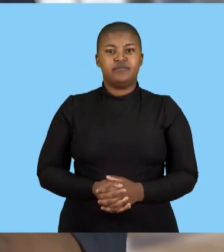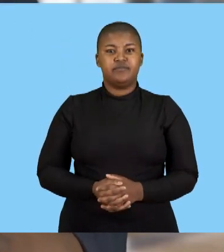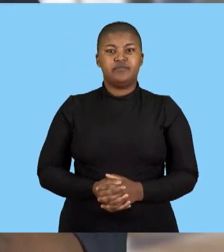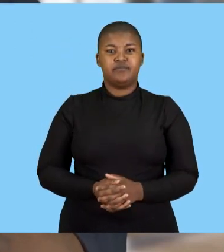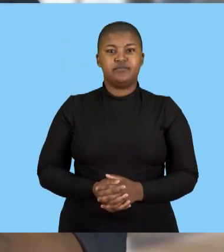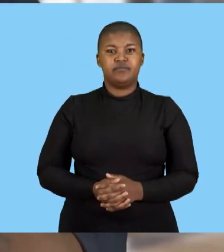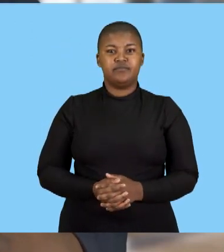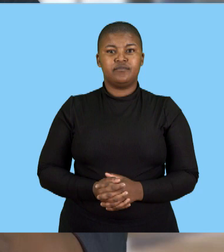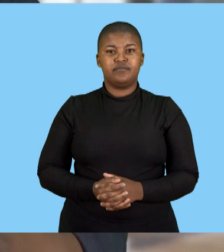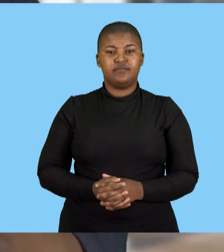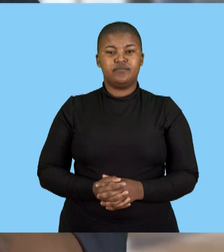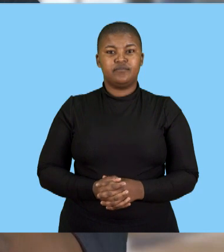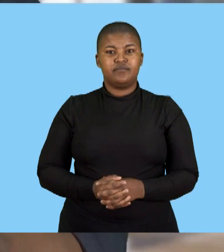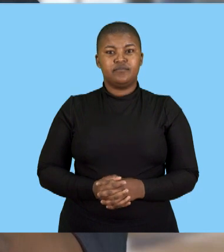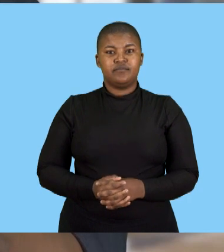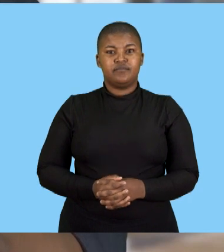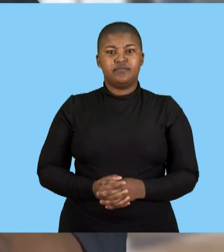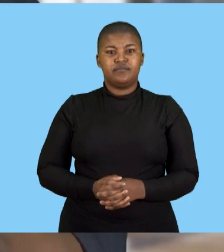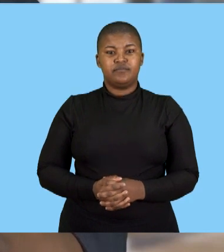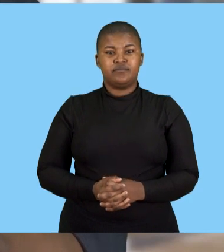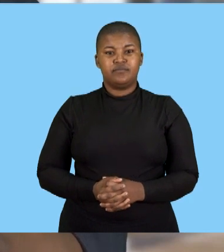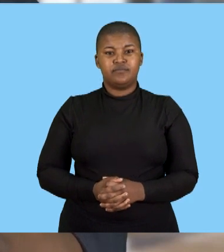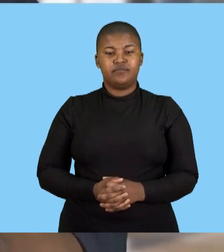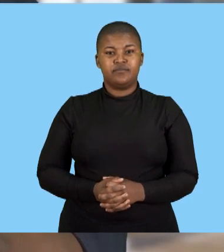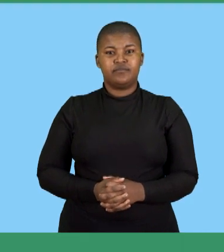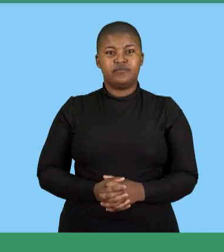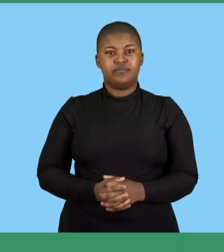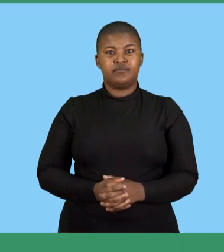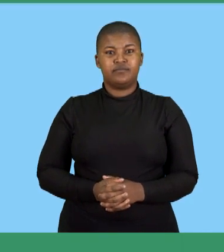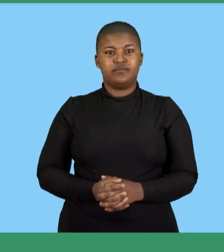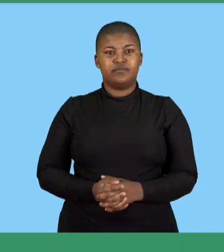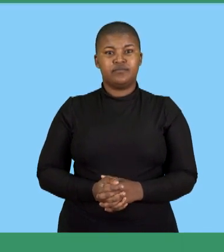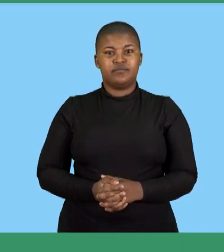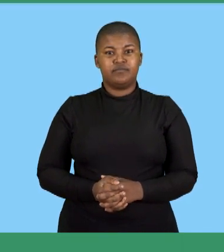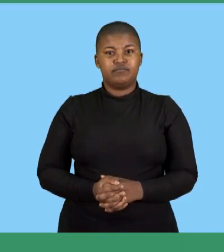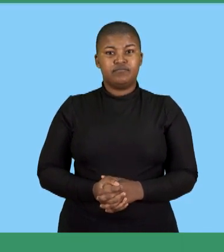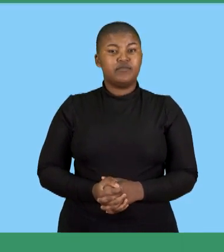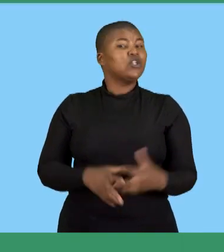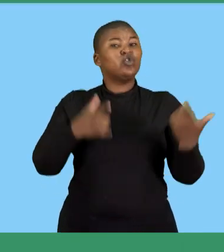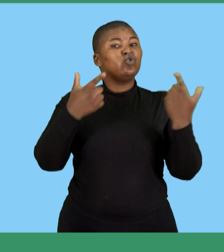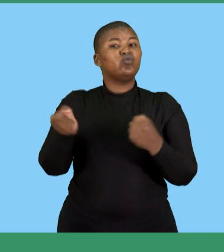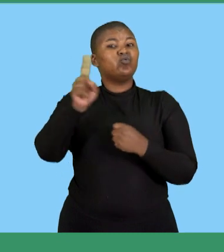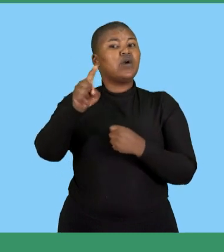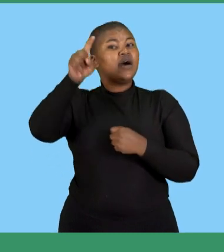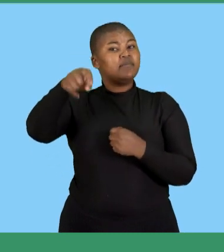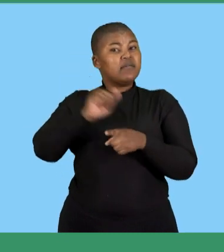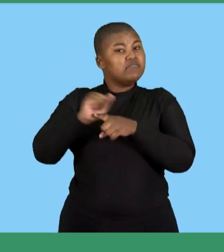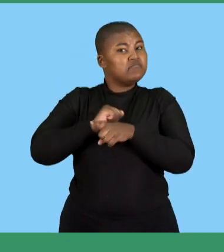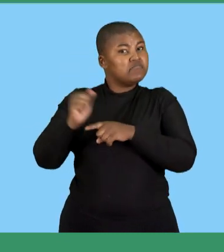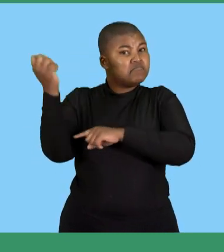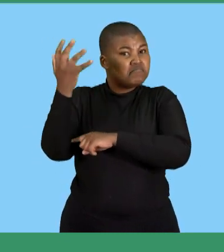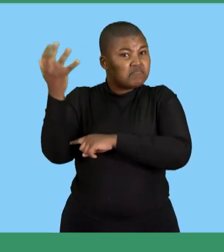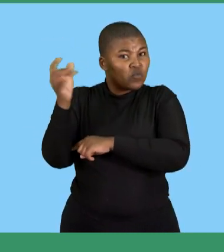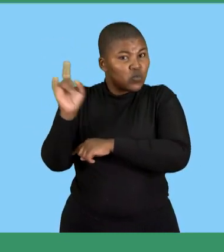preparing for the presentation. Now, the factors that should be considered when you prepare for a presentation